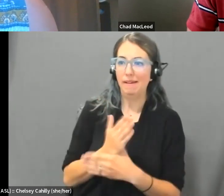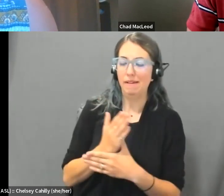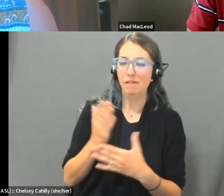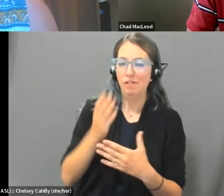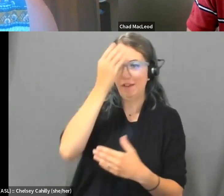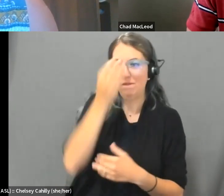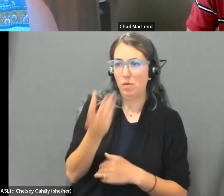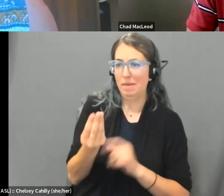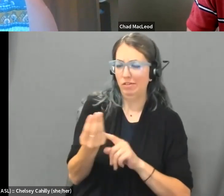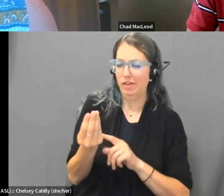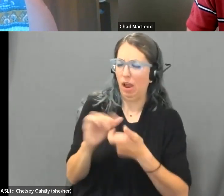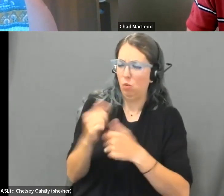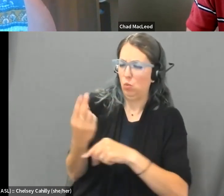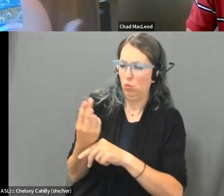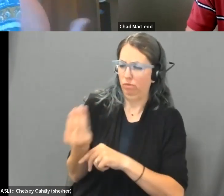And